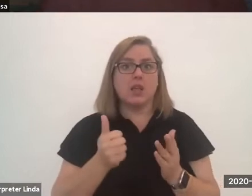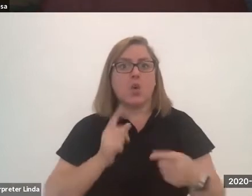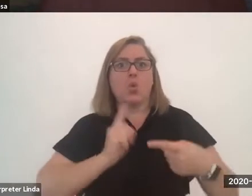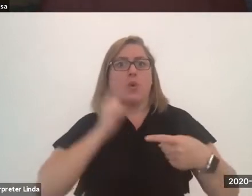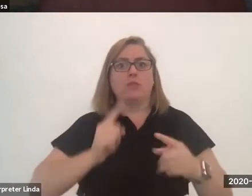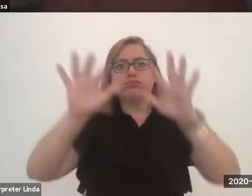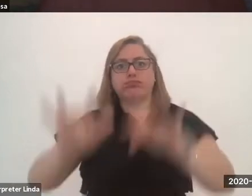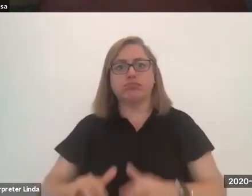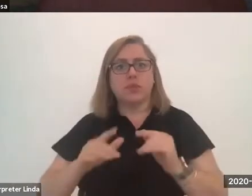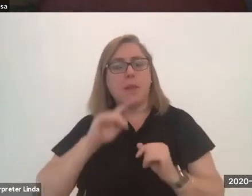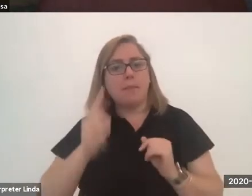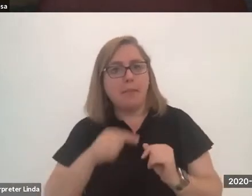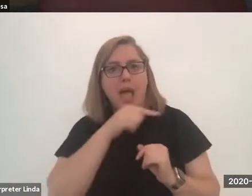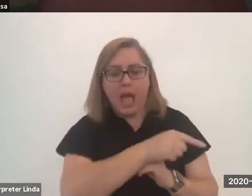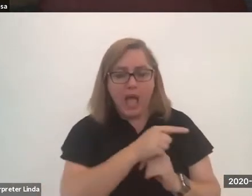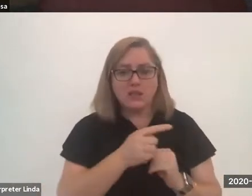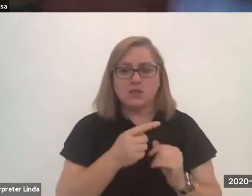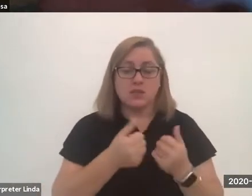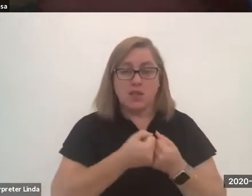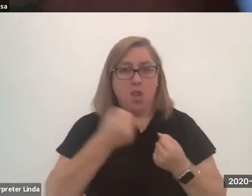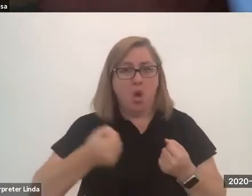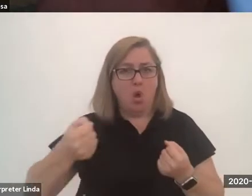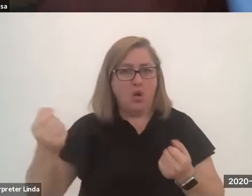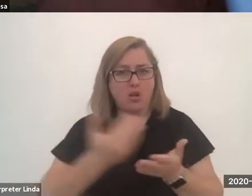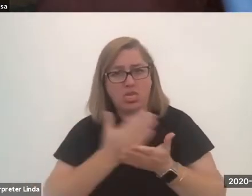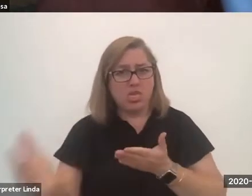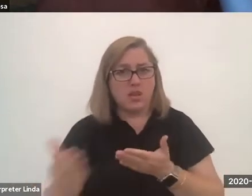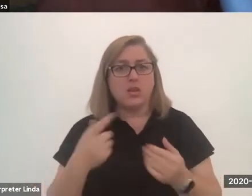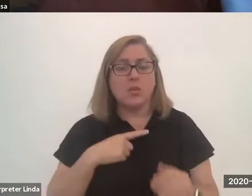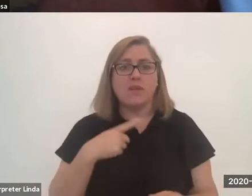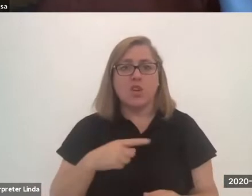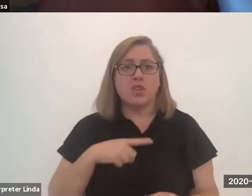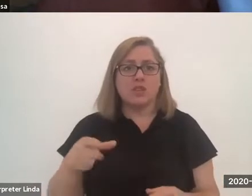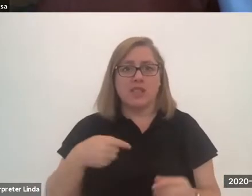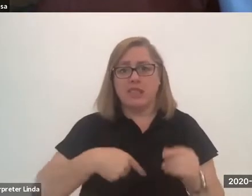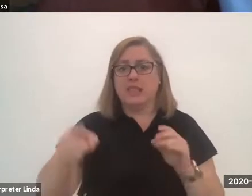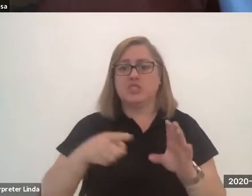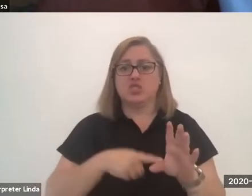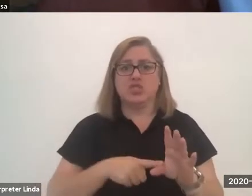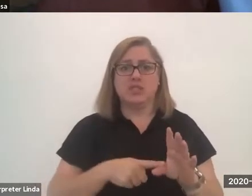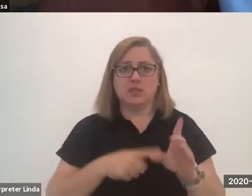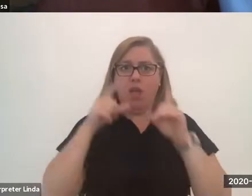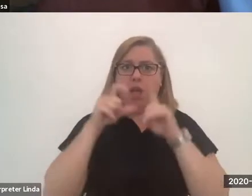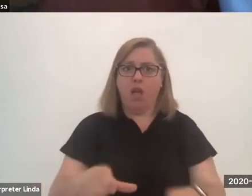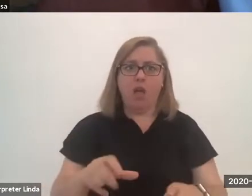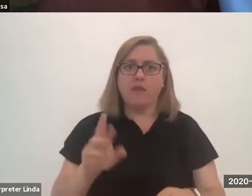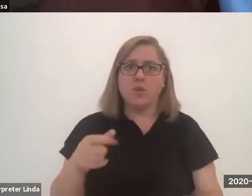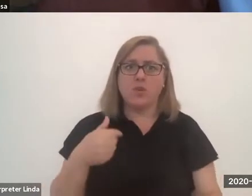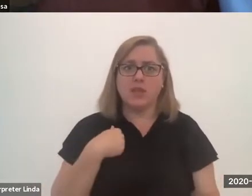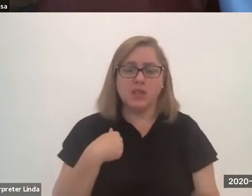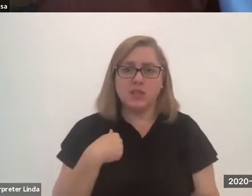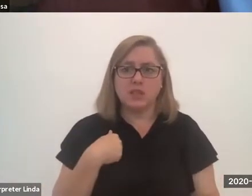Anna. And for me personally, I think I found this year quite hard because it's the